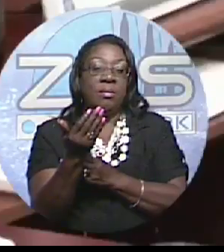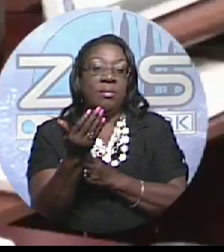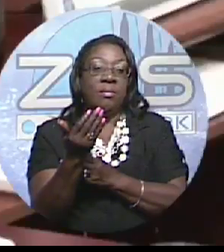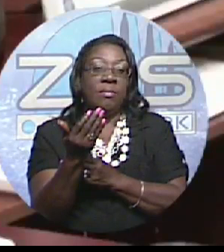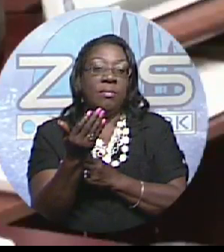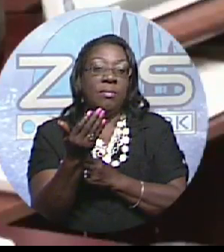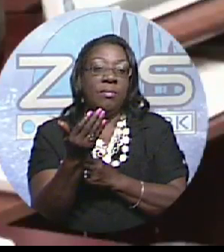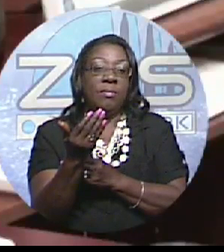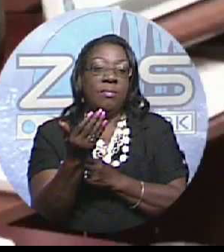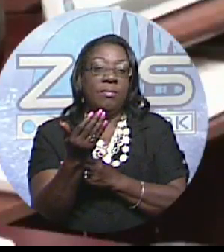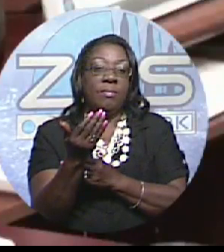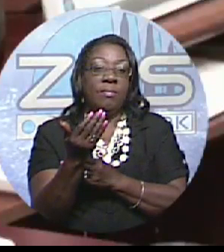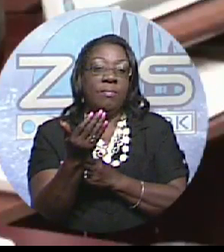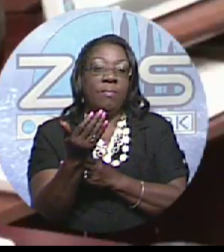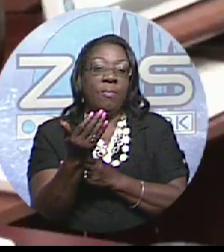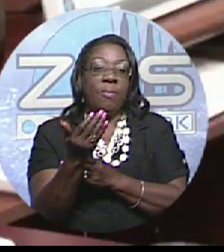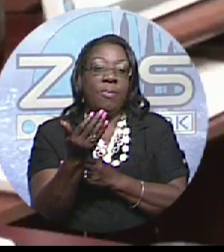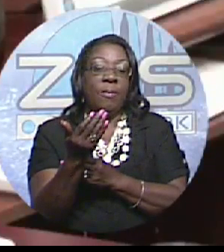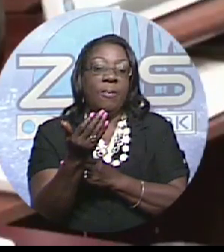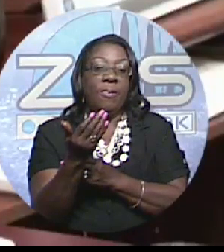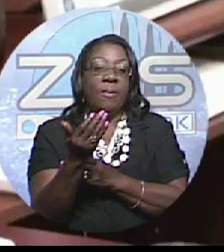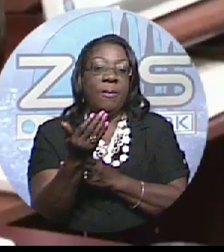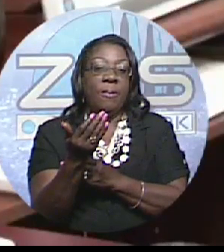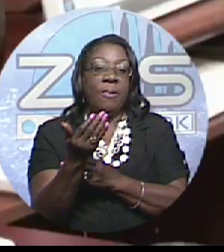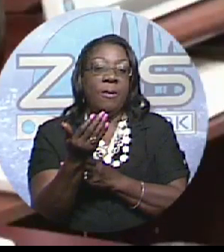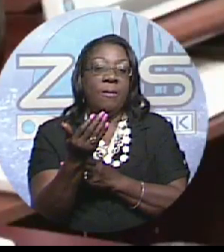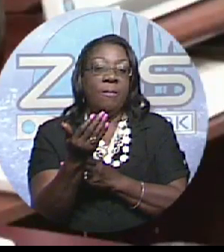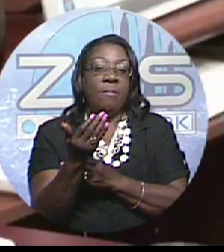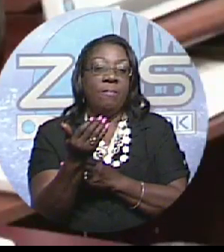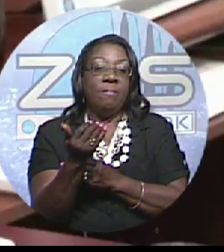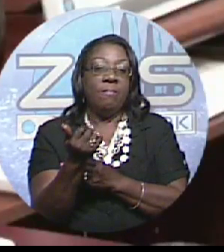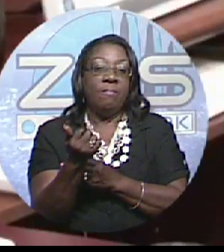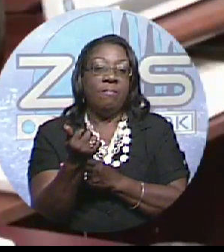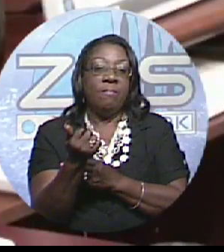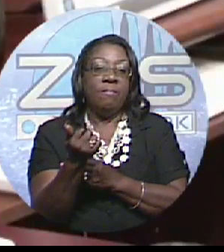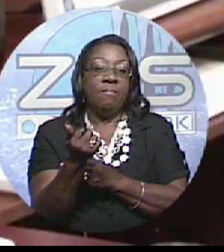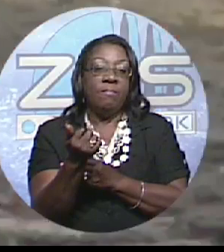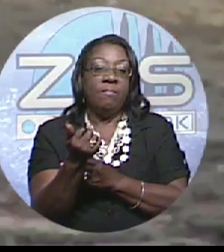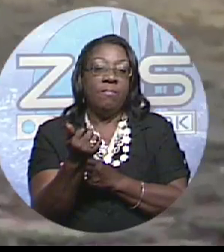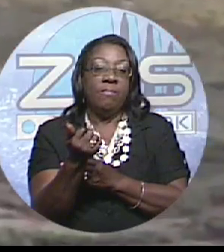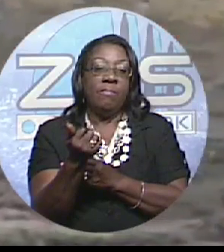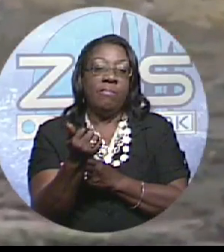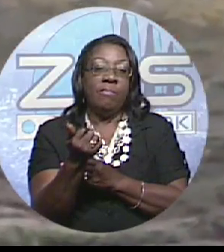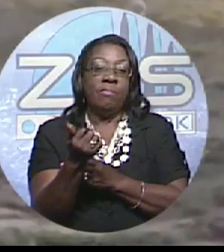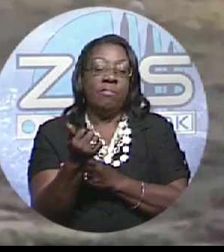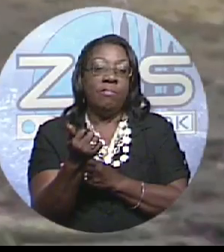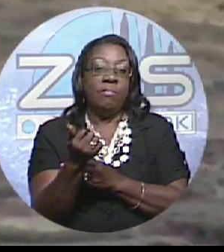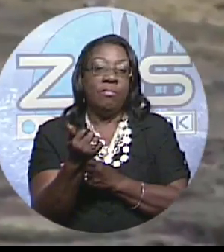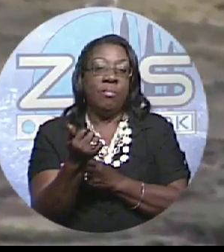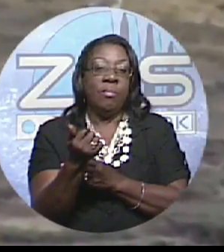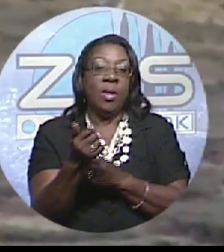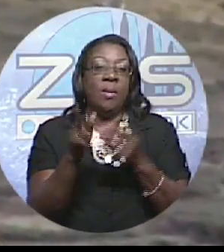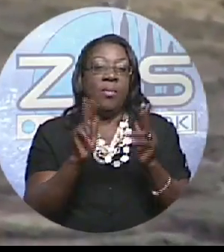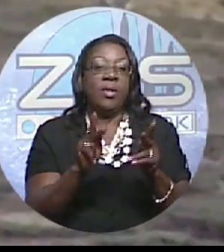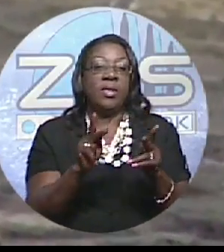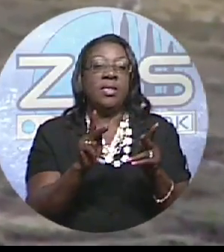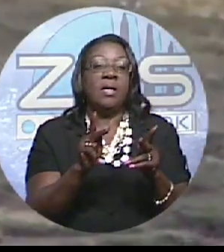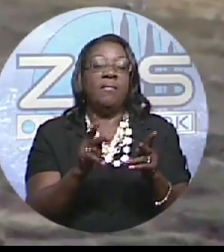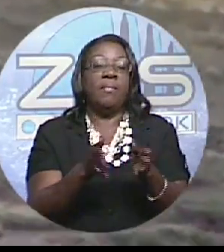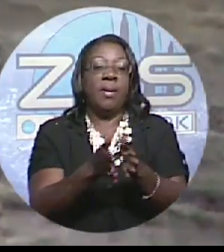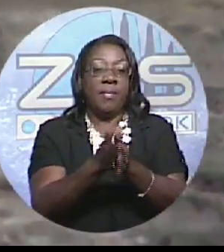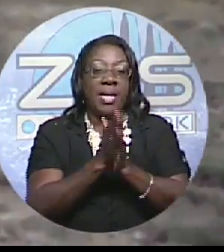in Cat Island have been notified. Persons have been advised to heed the